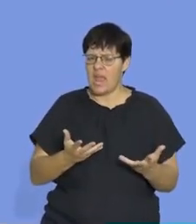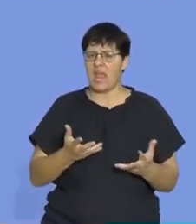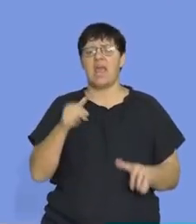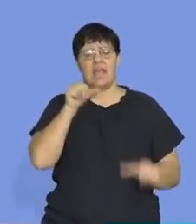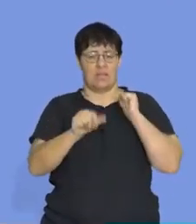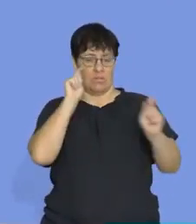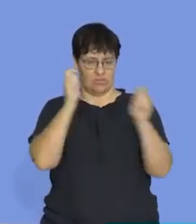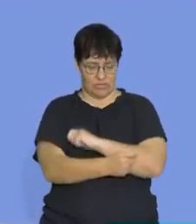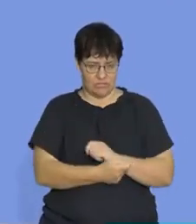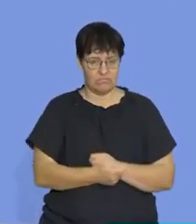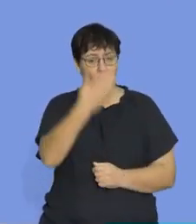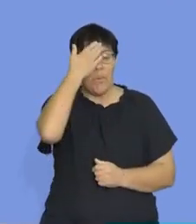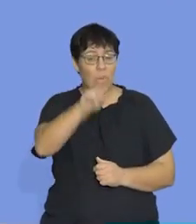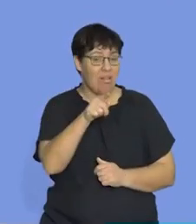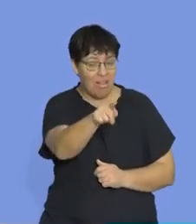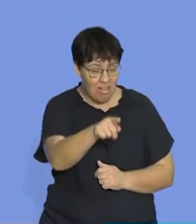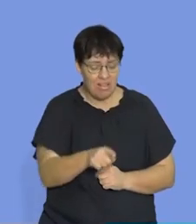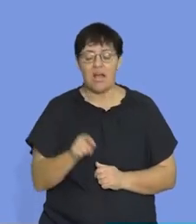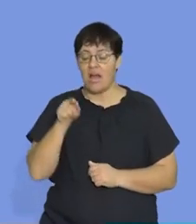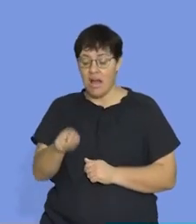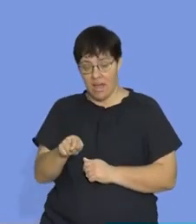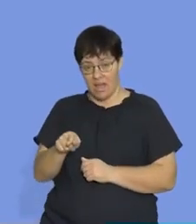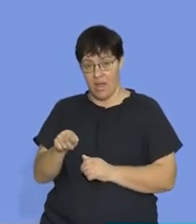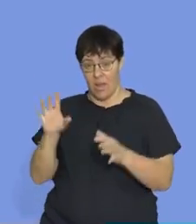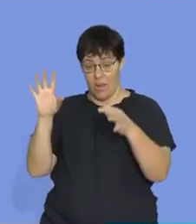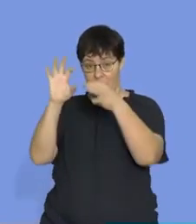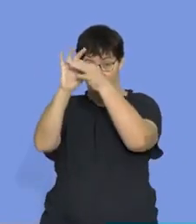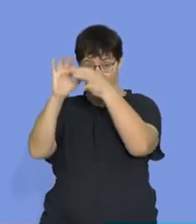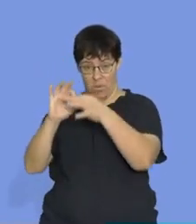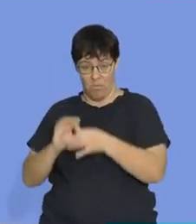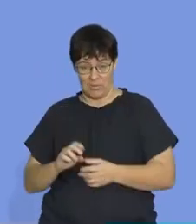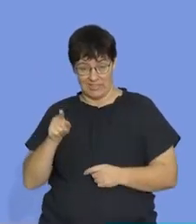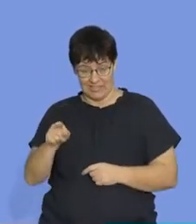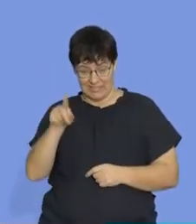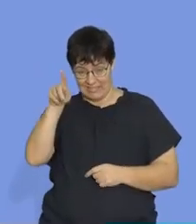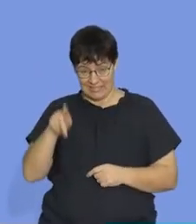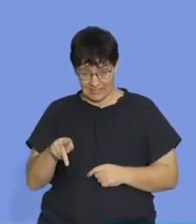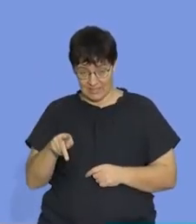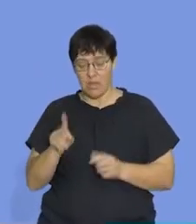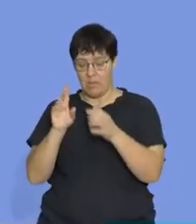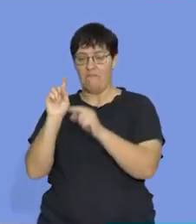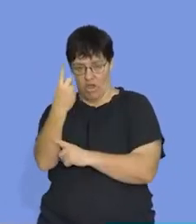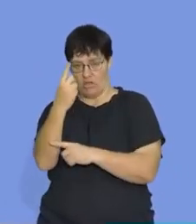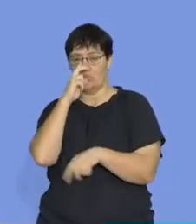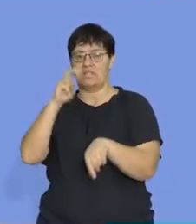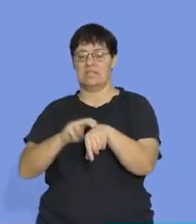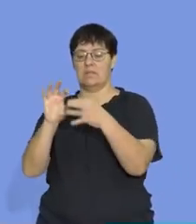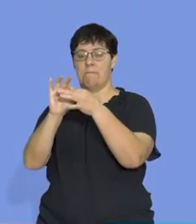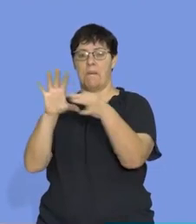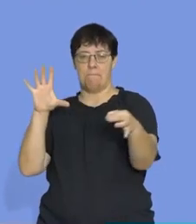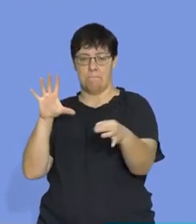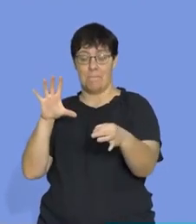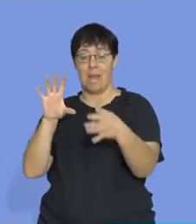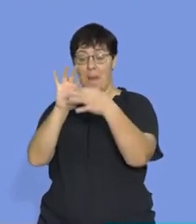concerned. By now we appreciate the fact that in as far as bond energy is concerned, we require a certain amount